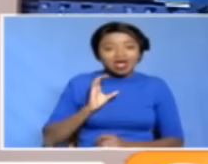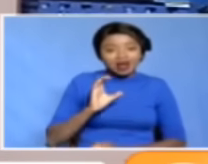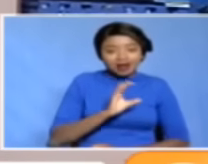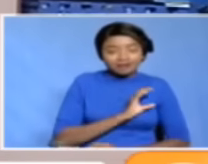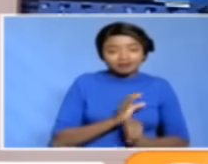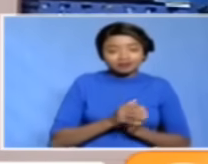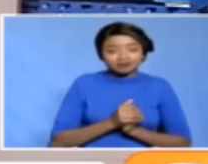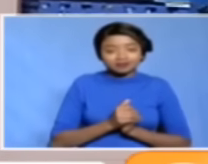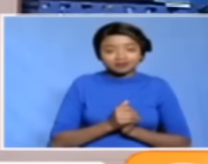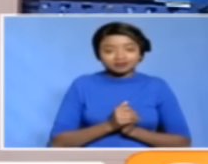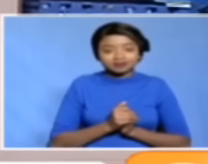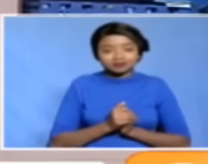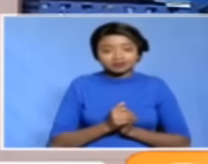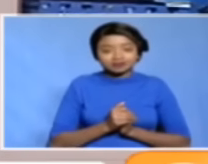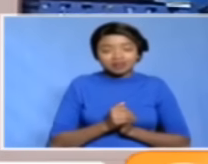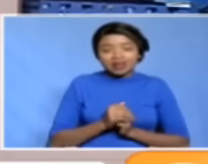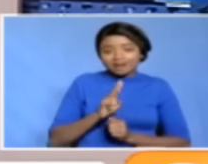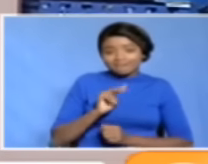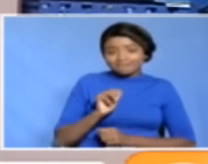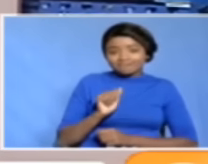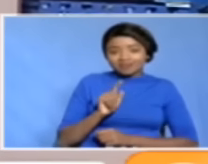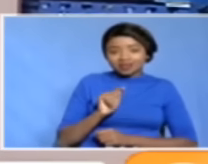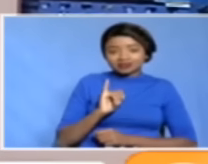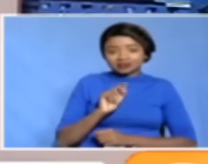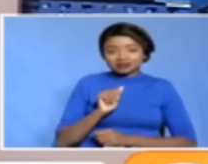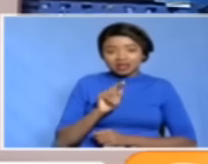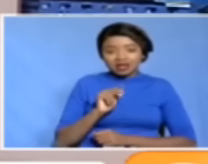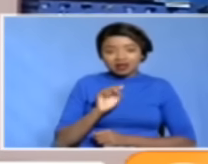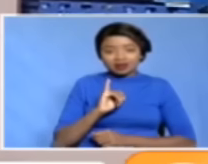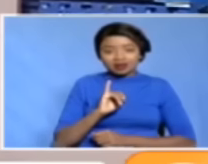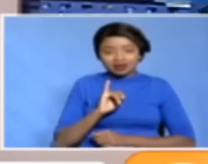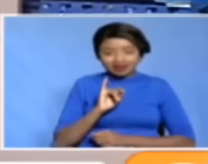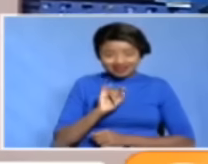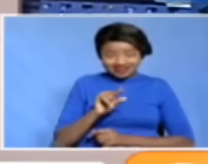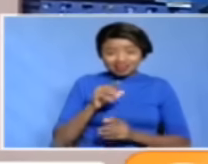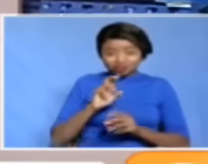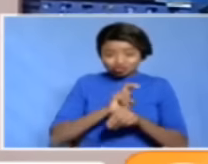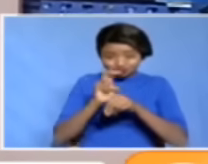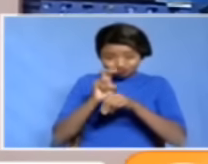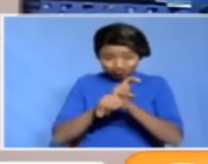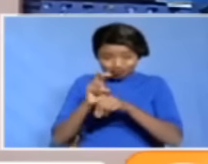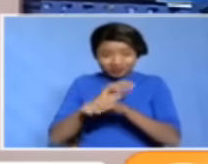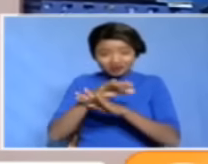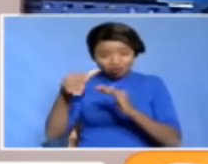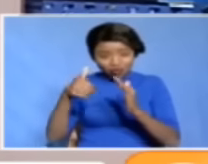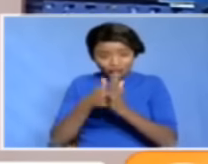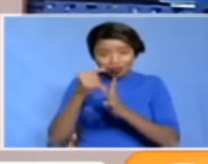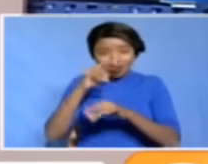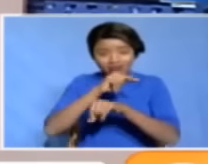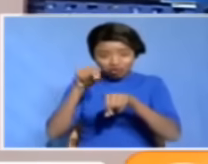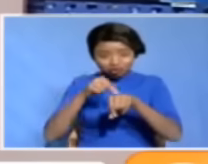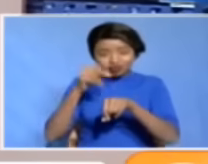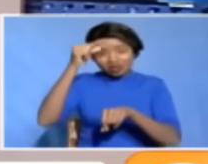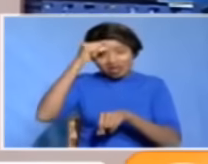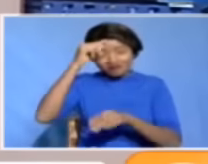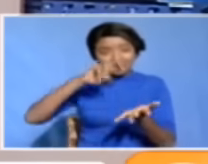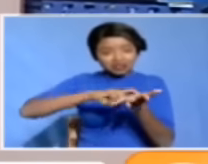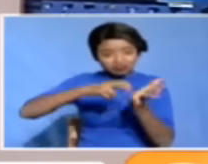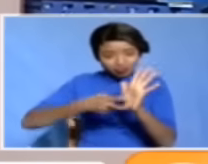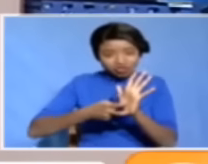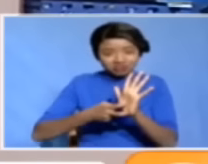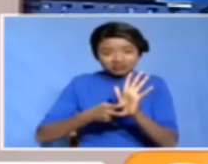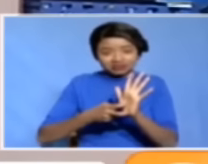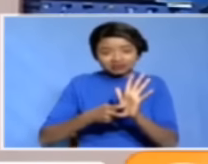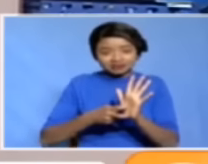Secretary, who is Fred Matiang'i, now to provide supervisory leadership throughout the delivery cycle of all national government programs and projects, among other issues,